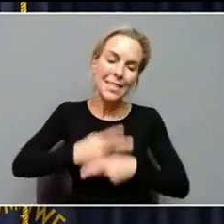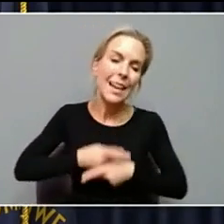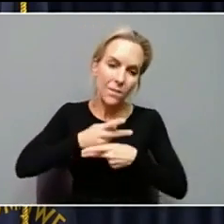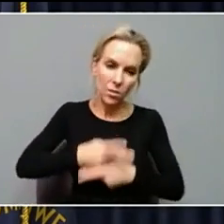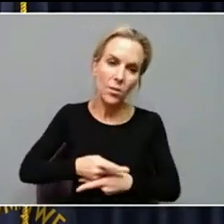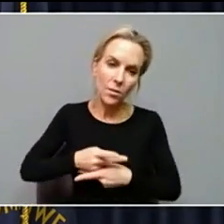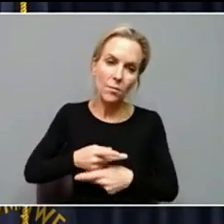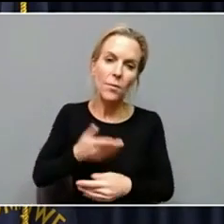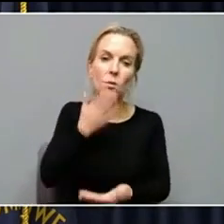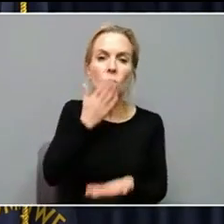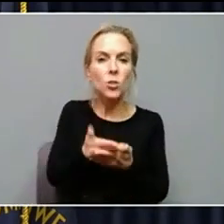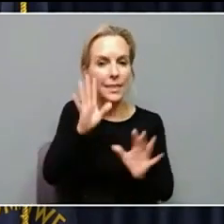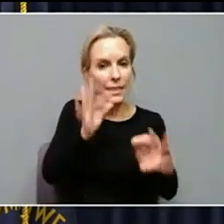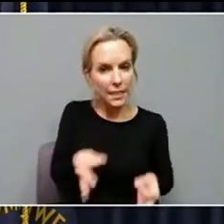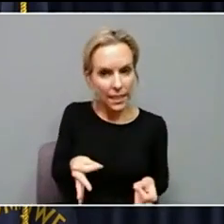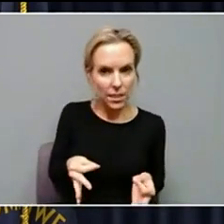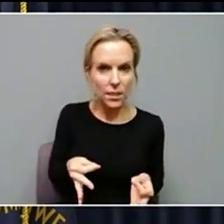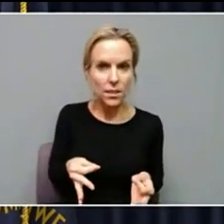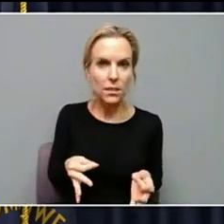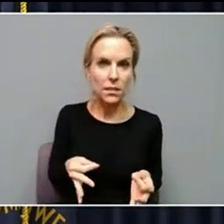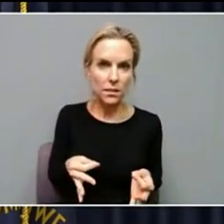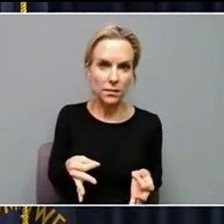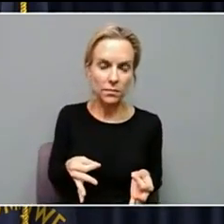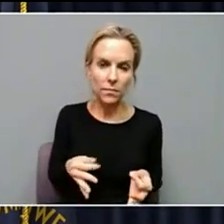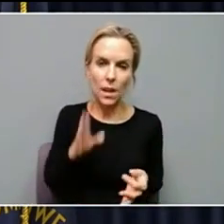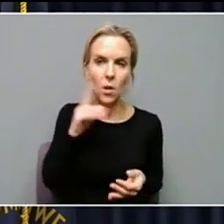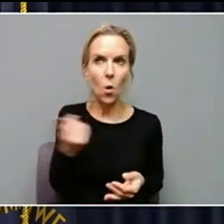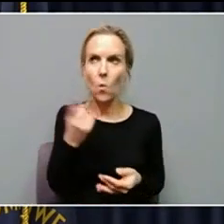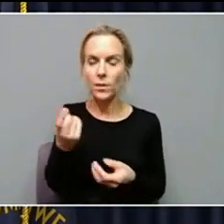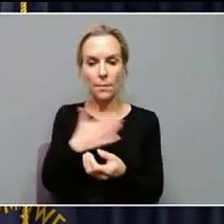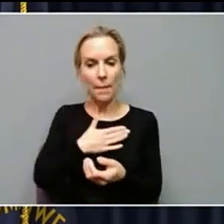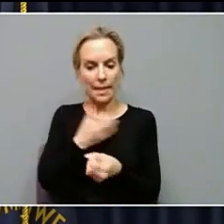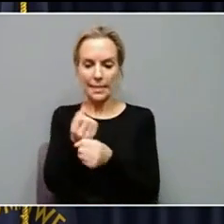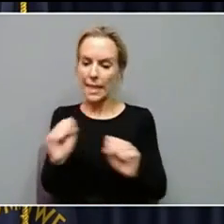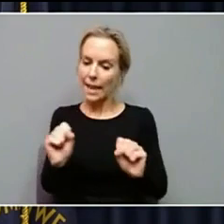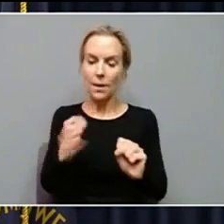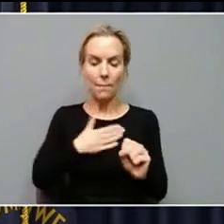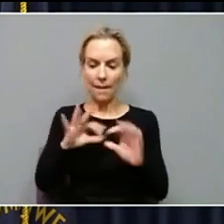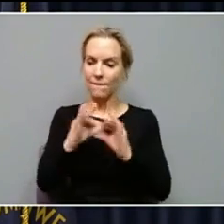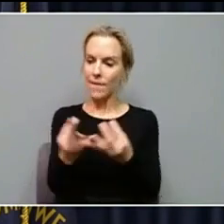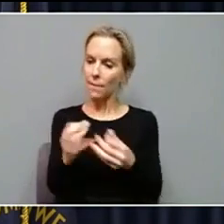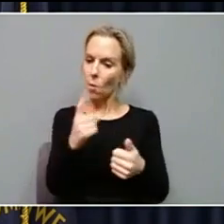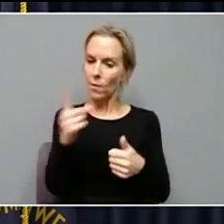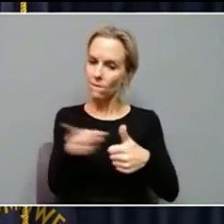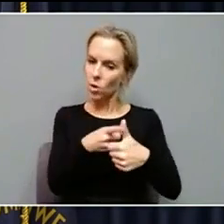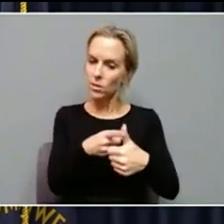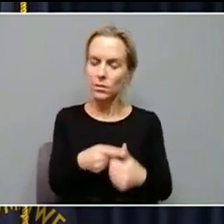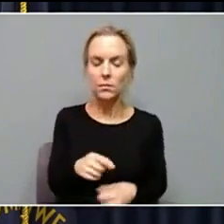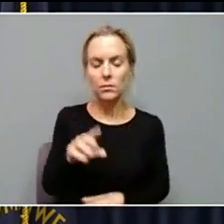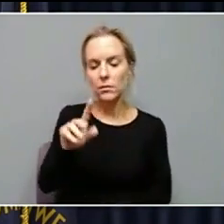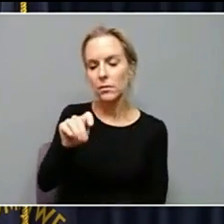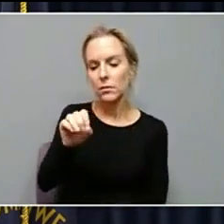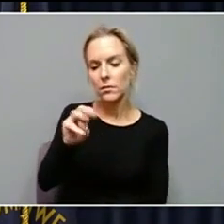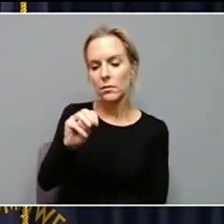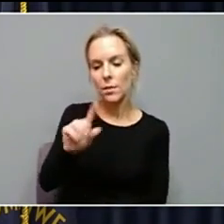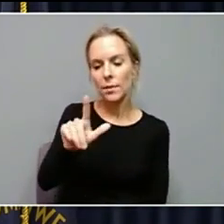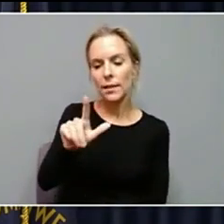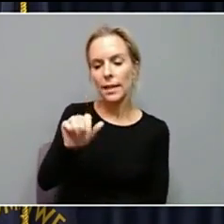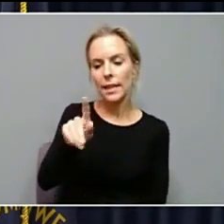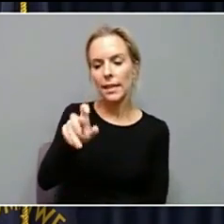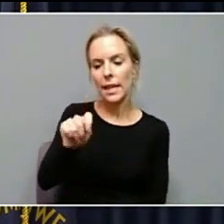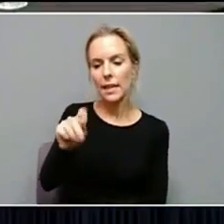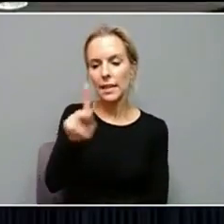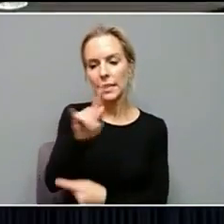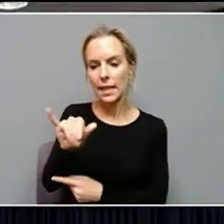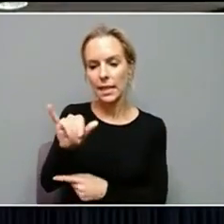good decisions. I know I'll always put the safety of my family first. Tom Latek, Kentucky Today. Thanks,